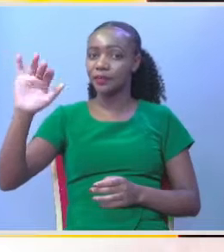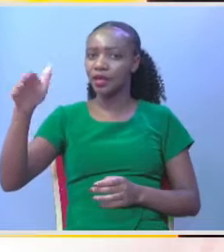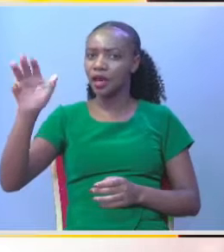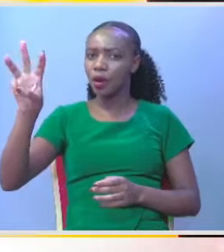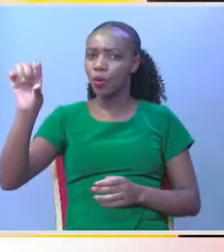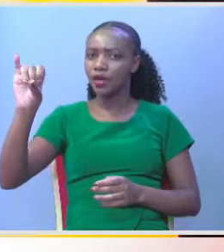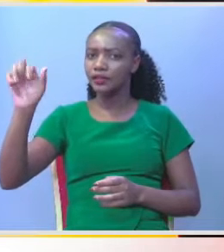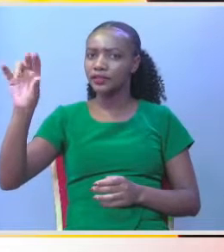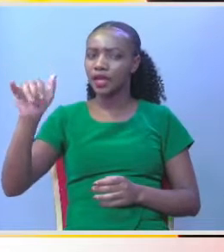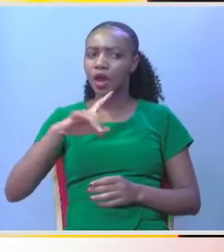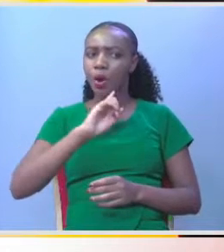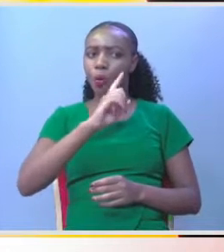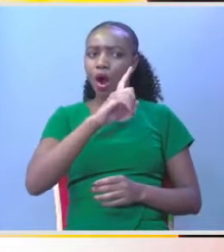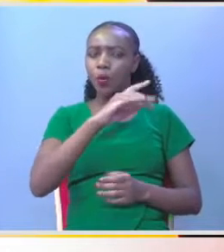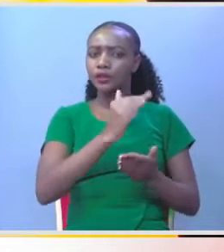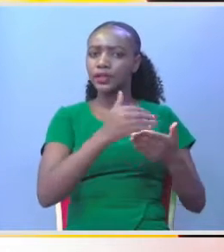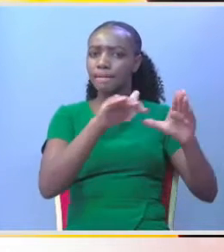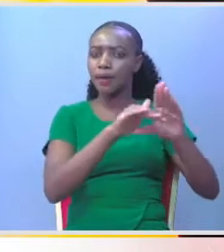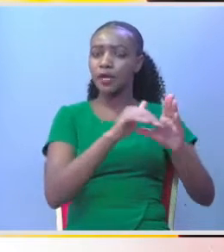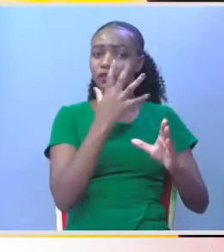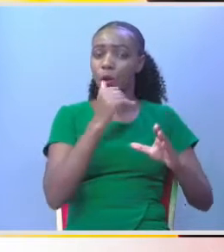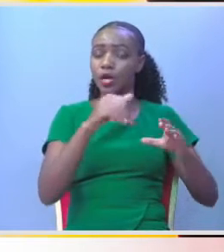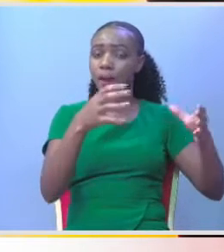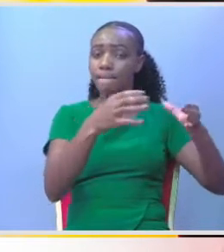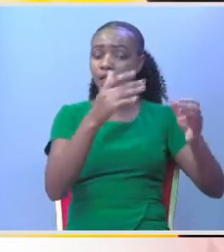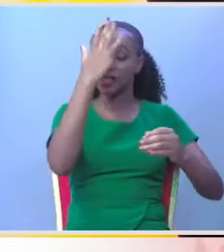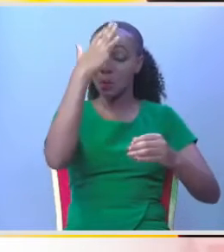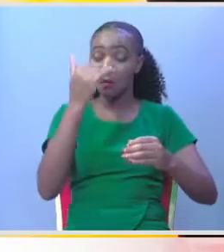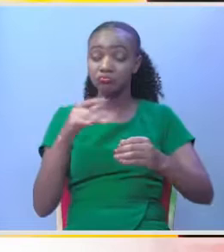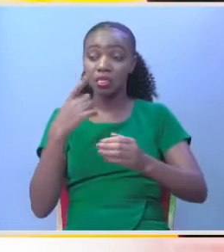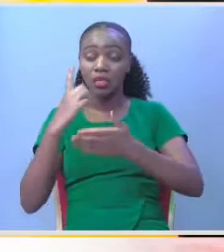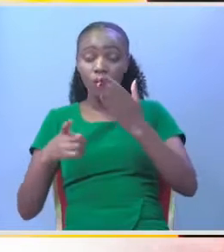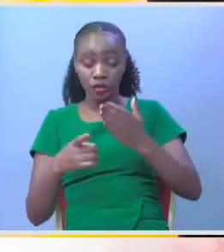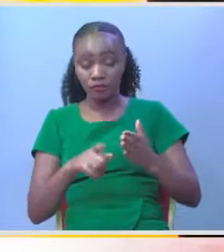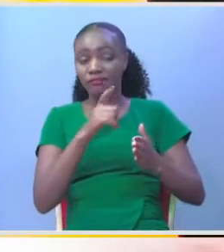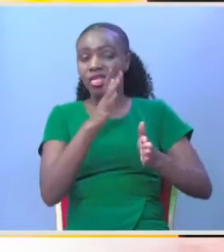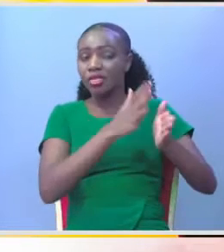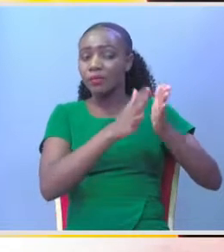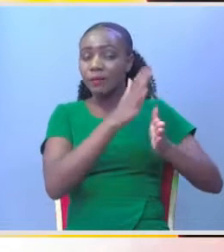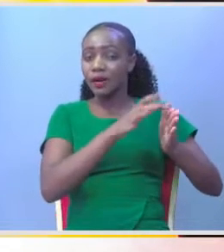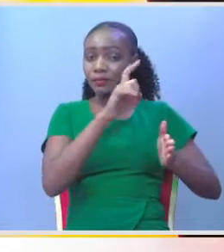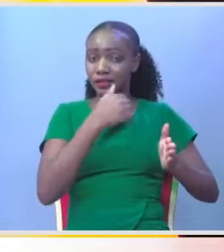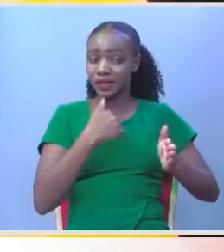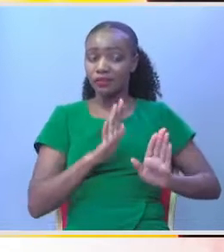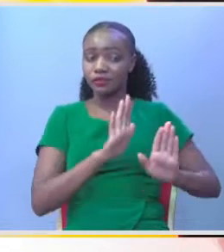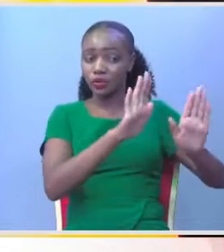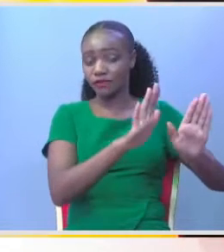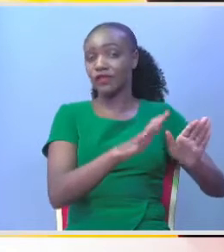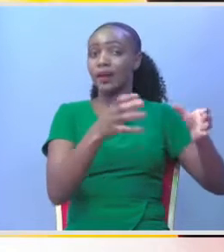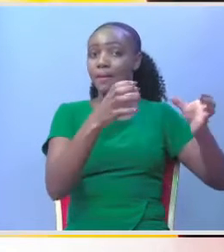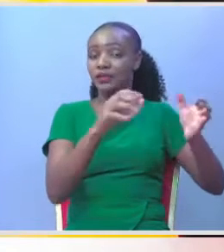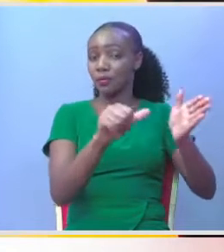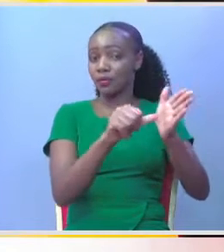a warning shot to some members of the ODM party over what he says are elaborate plans to avoid party